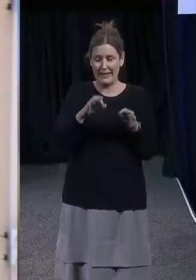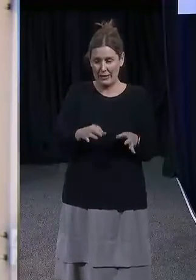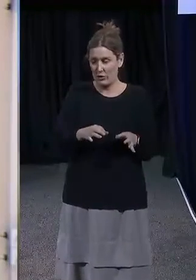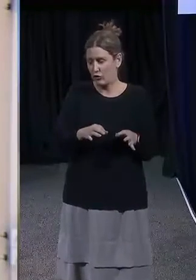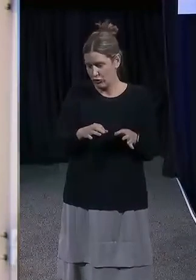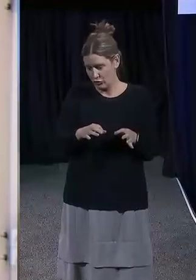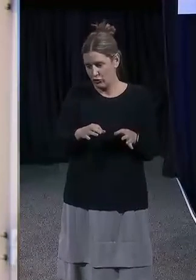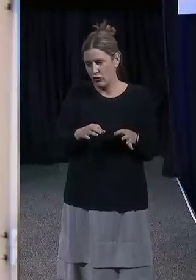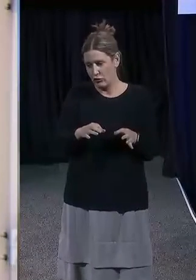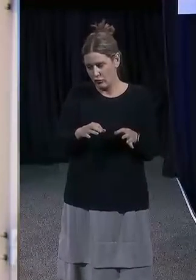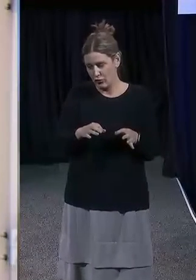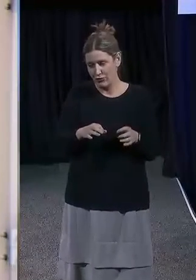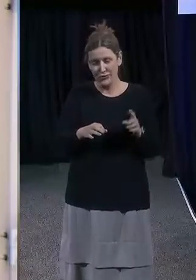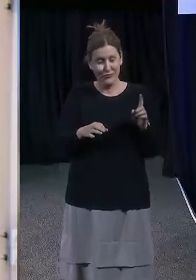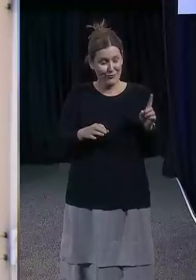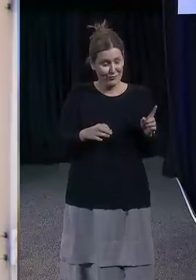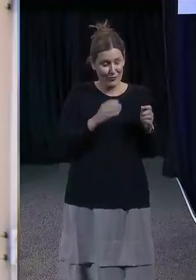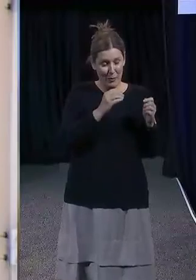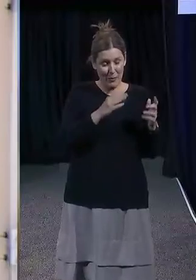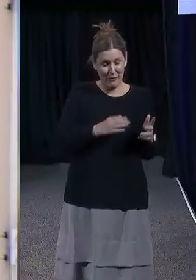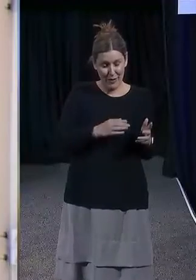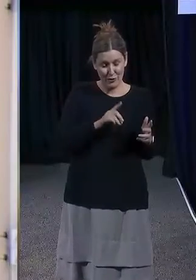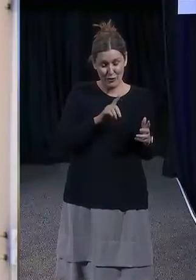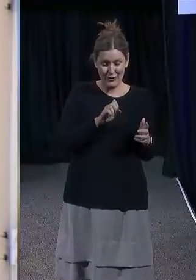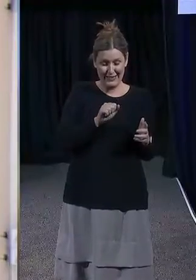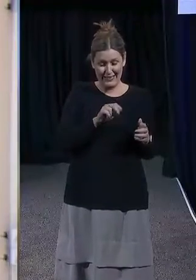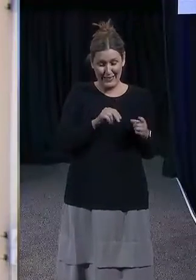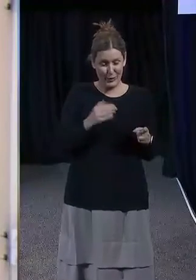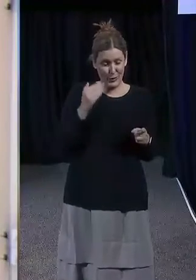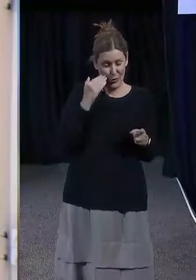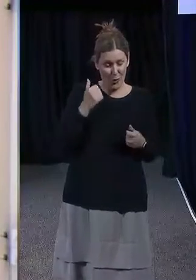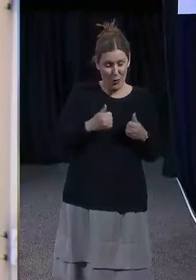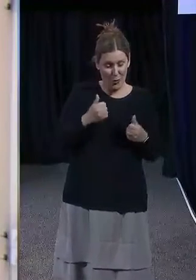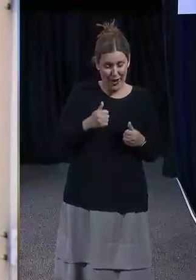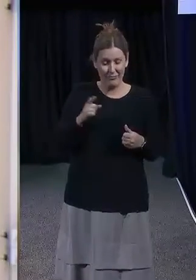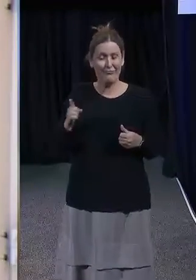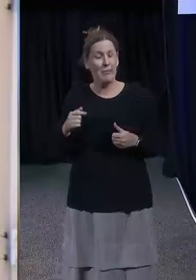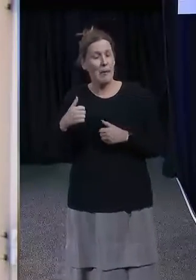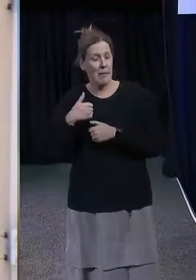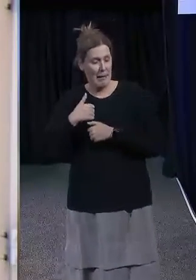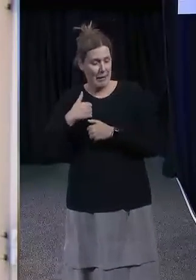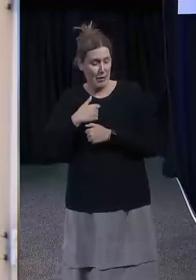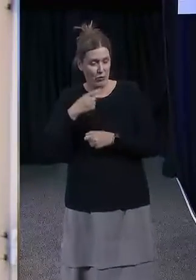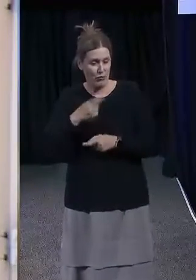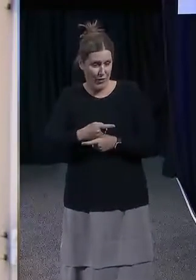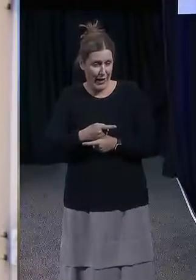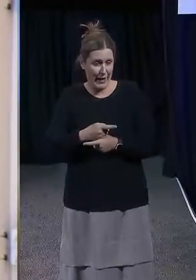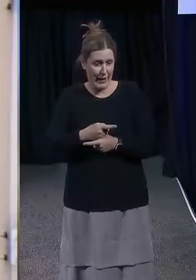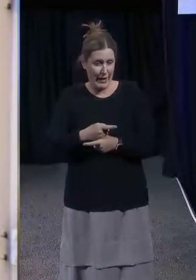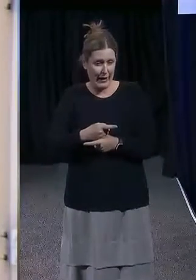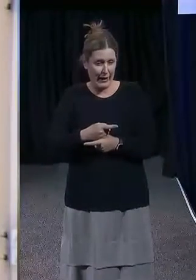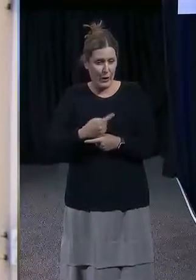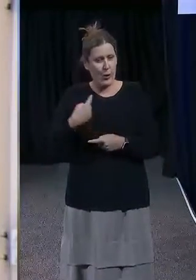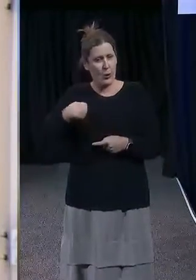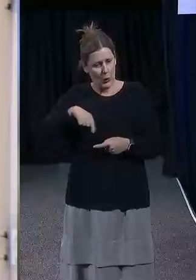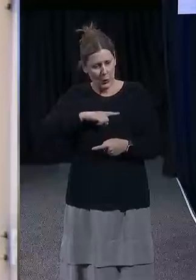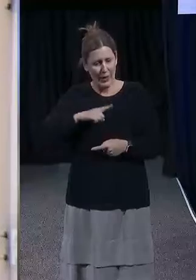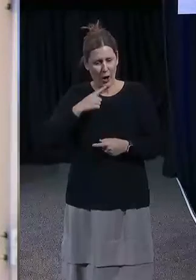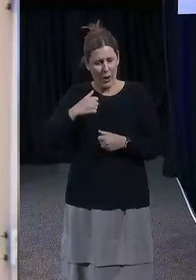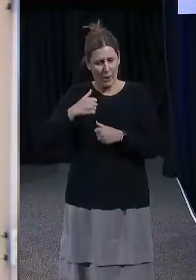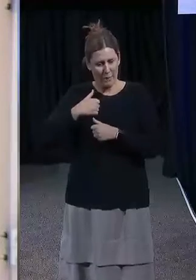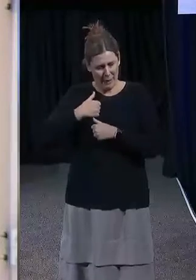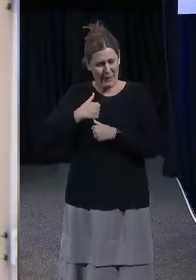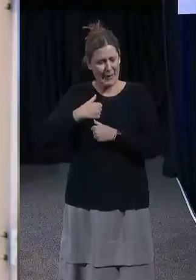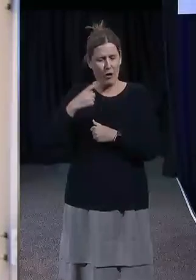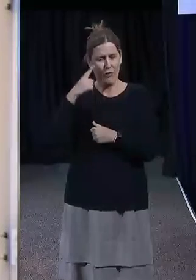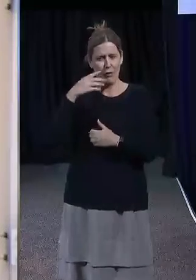Dear Professor Dean, can you tell me what this exemption was? The military. The military. We are military, but we are military for